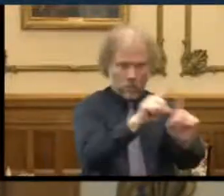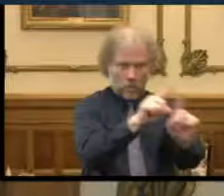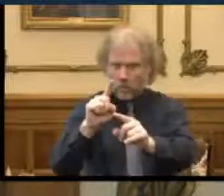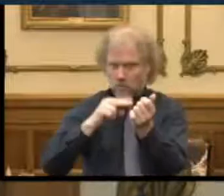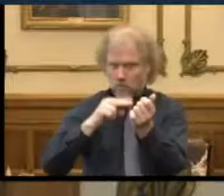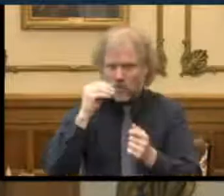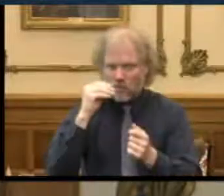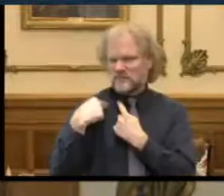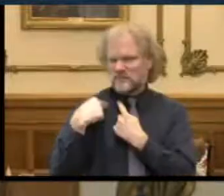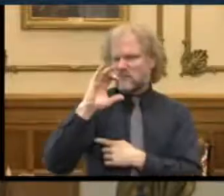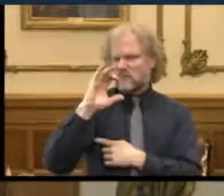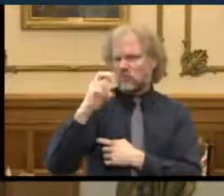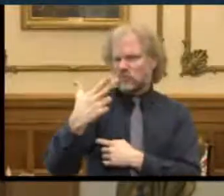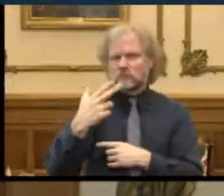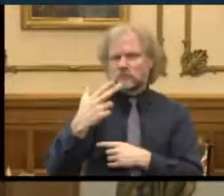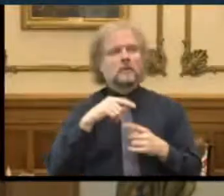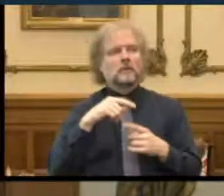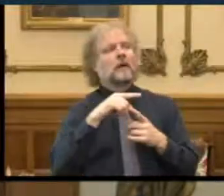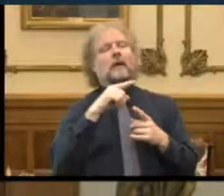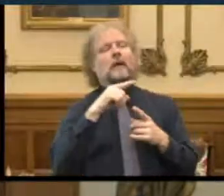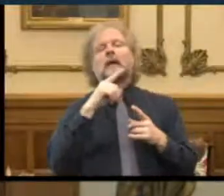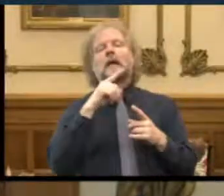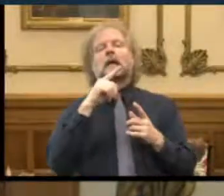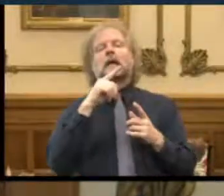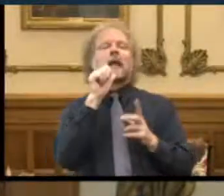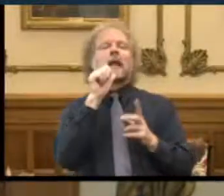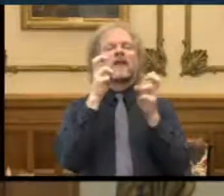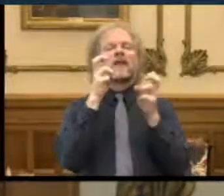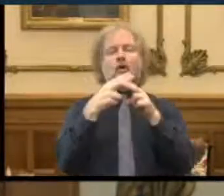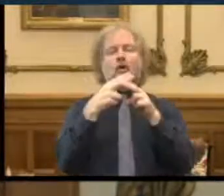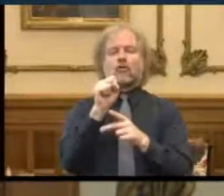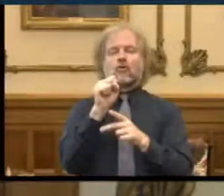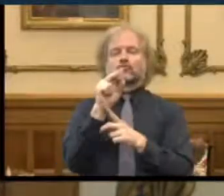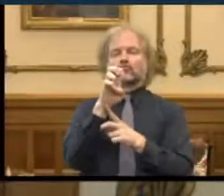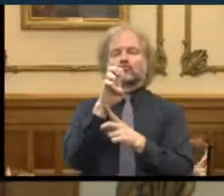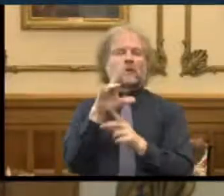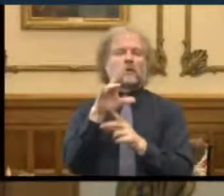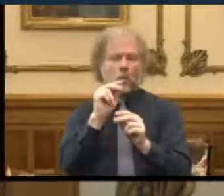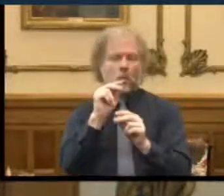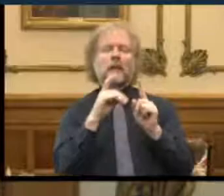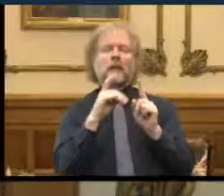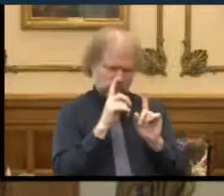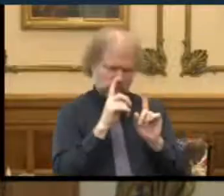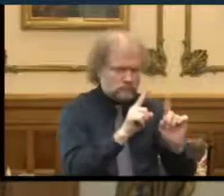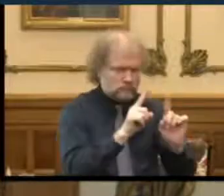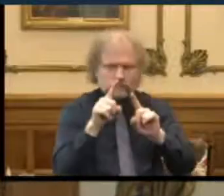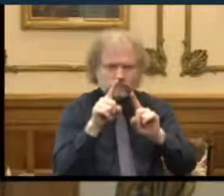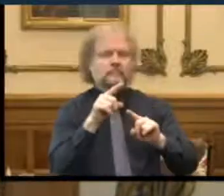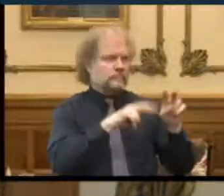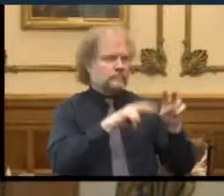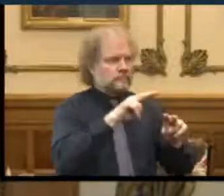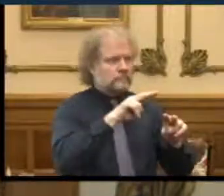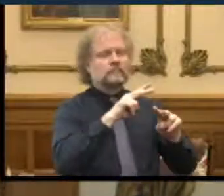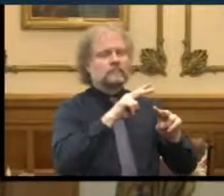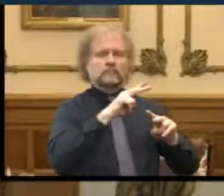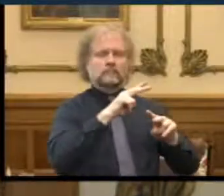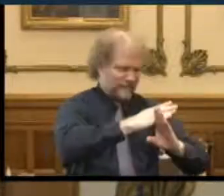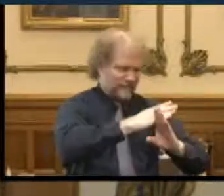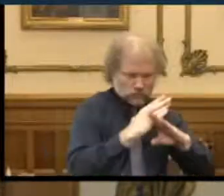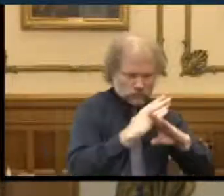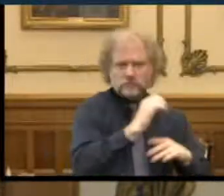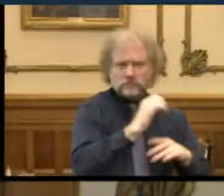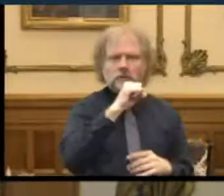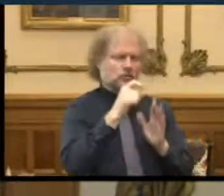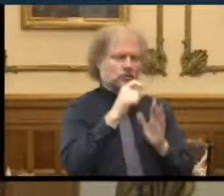March. So even though they weren't conducting what you would typically call a survey, they were there. They were practicing infection prevention. They were